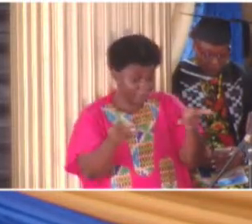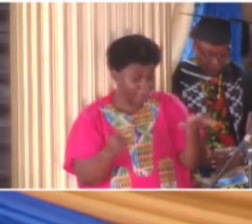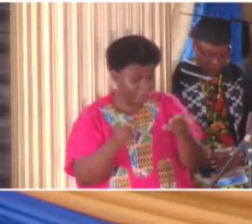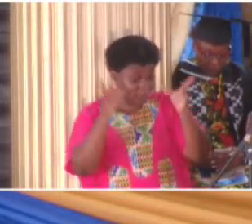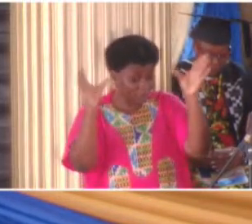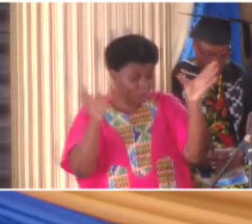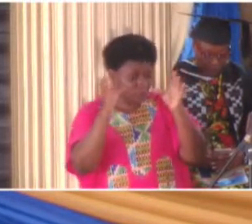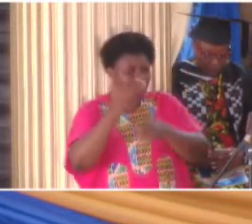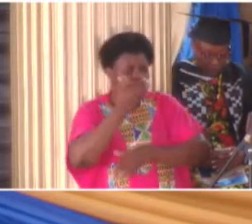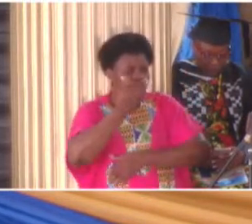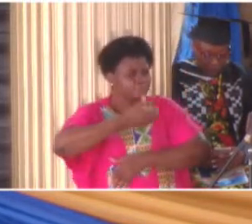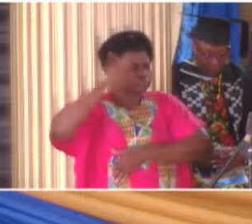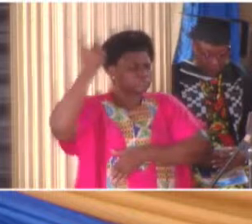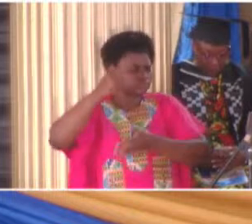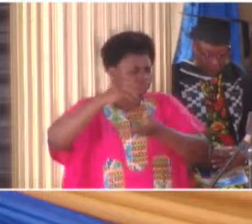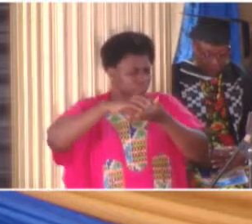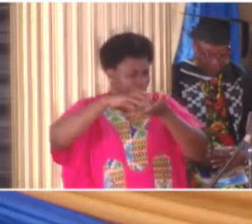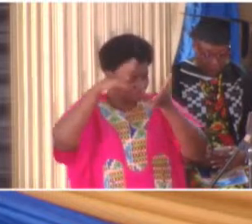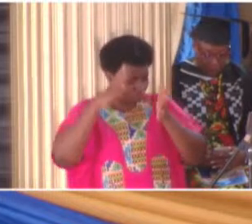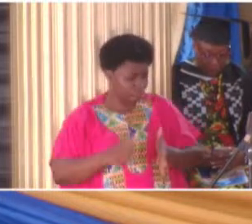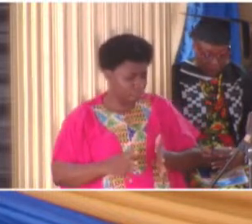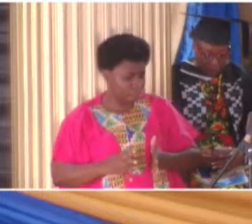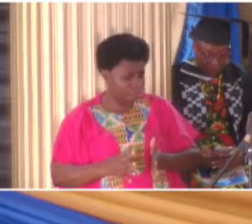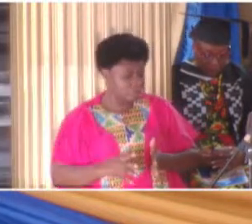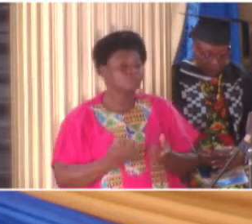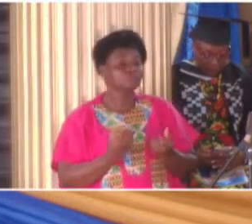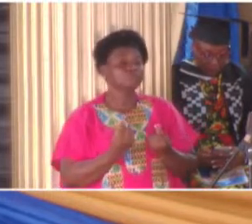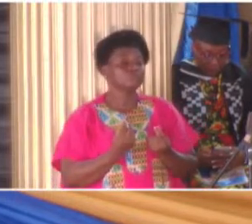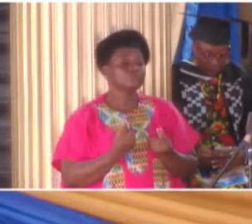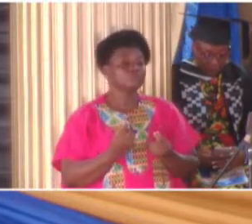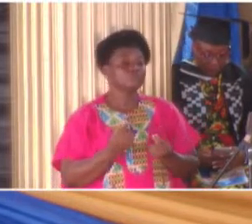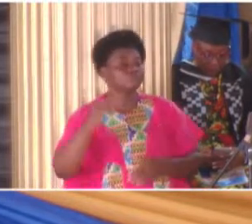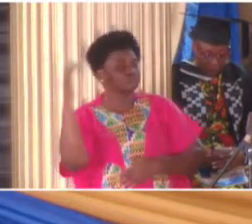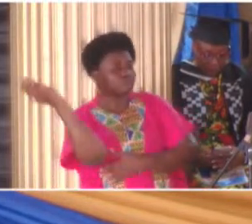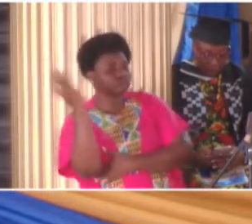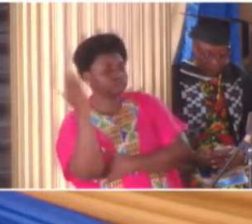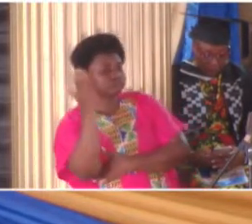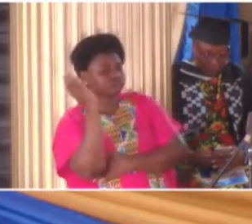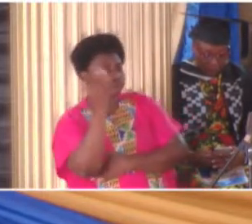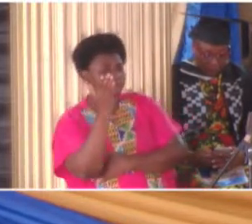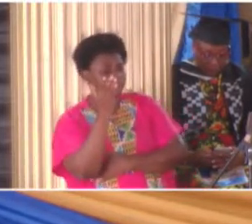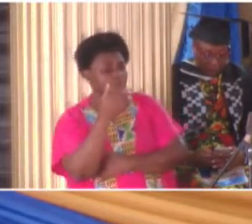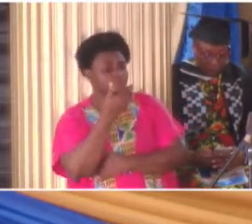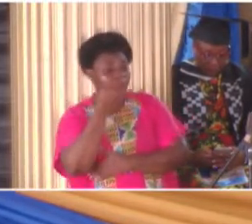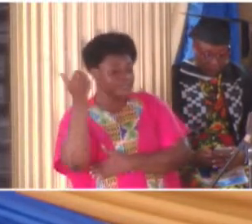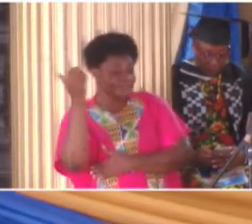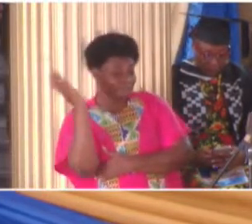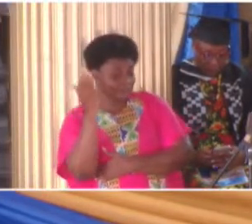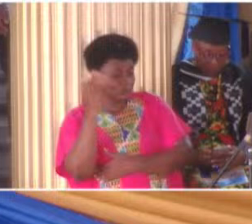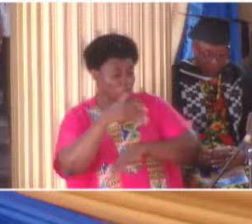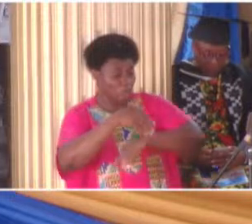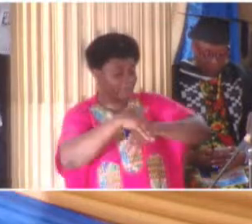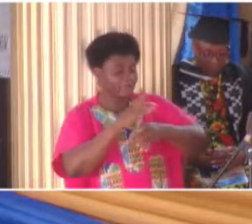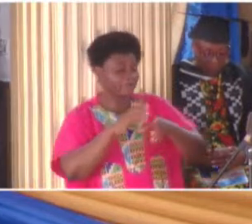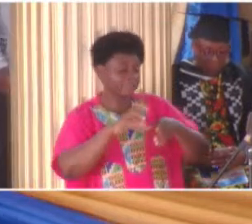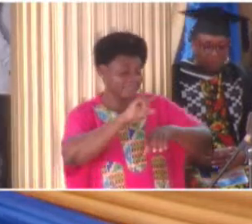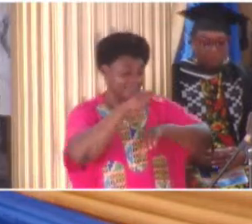best graduating students delivers a valedictory message on behalf of the graduating